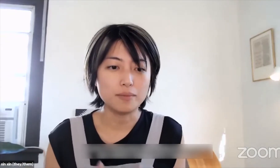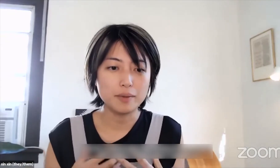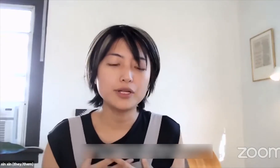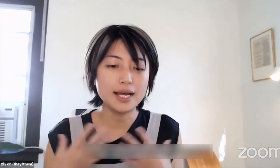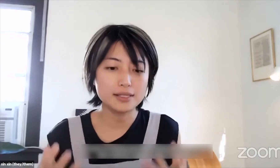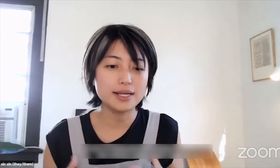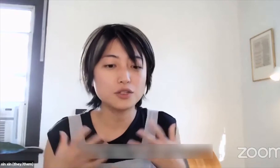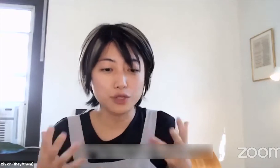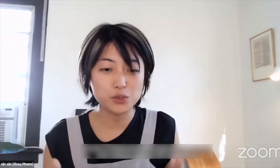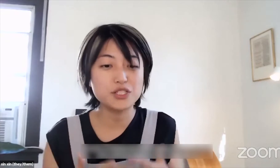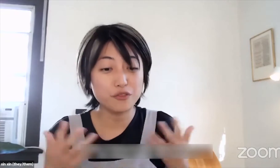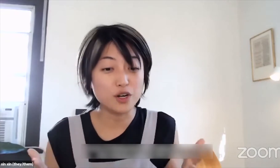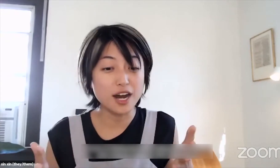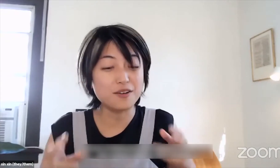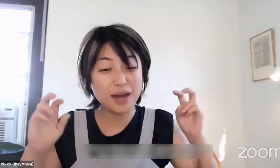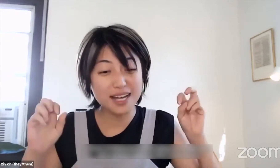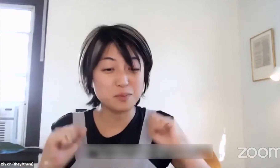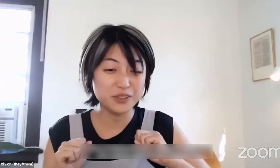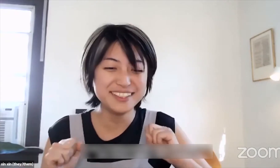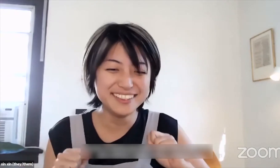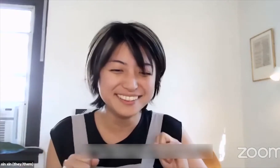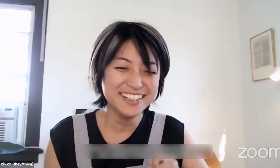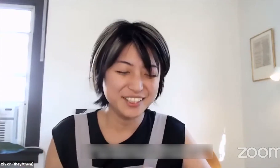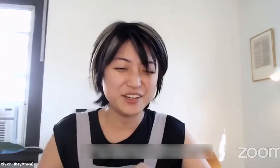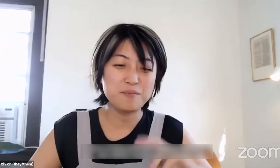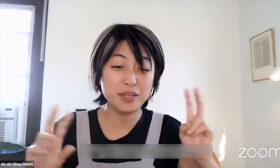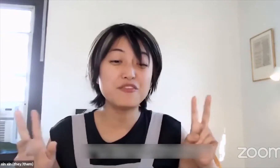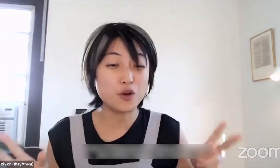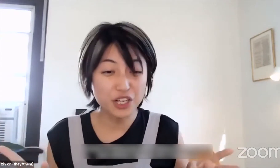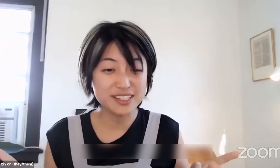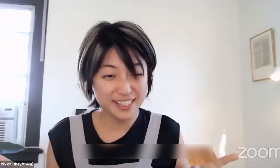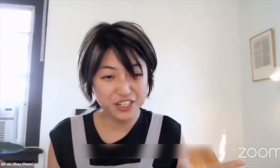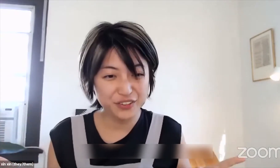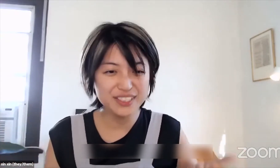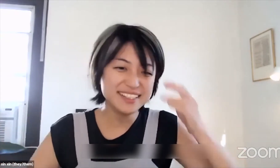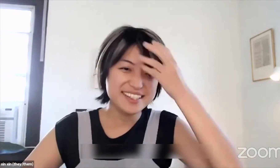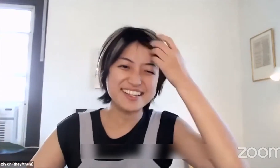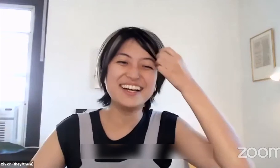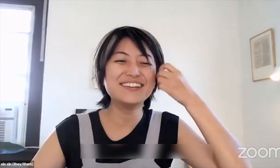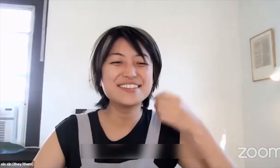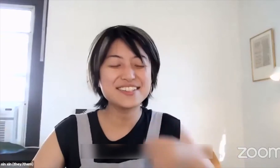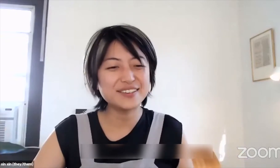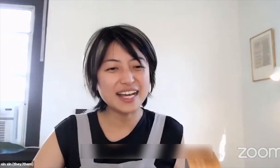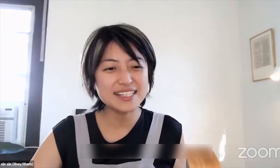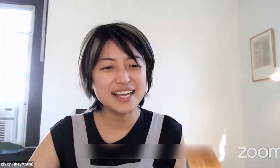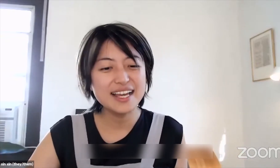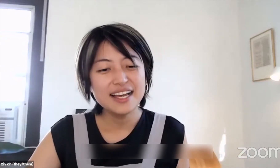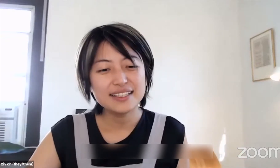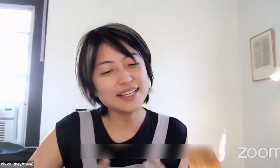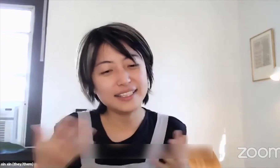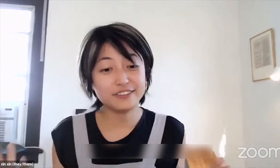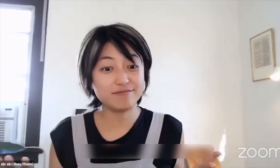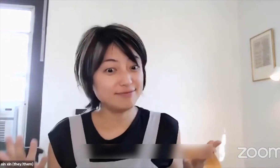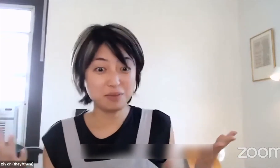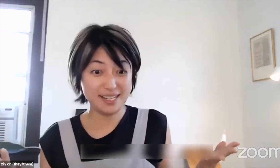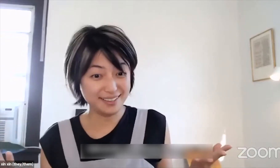Our memory as a resource for our possible, metaphorical slideshow. So that's